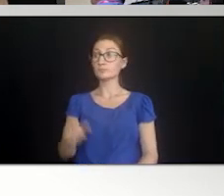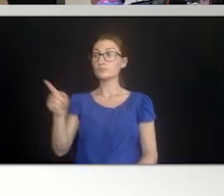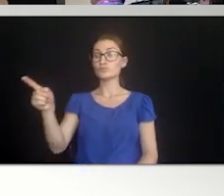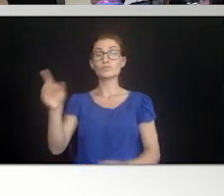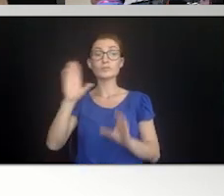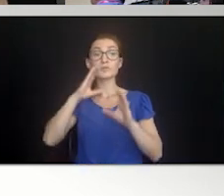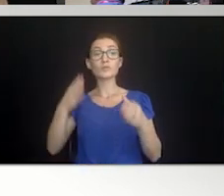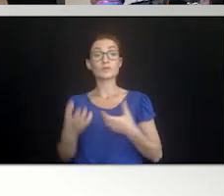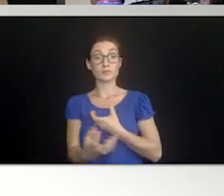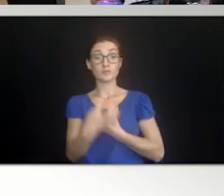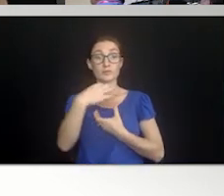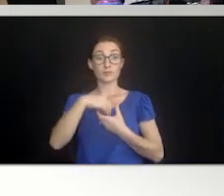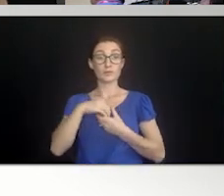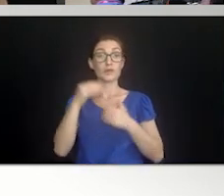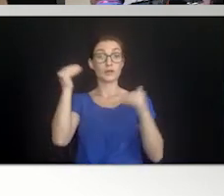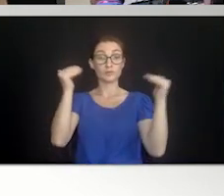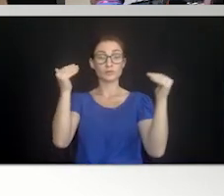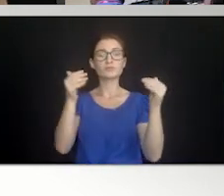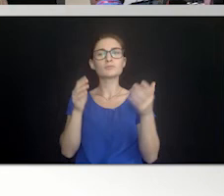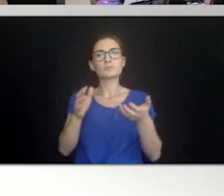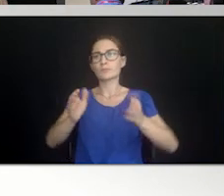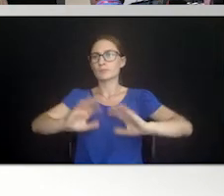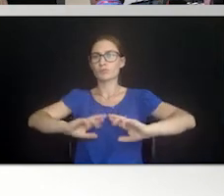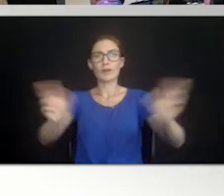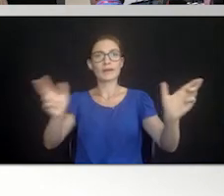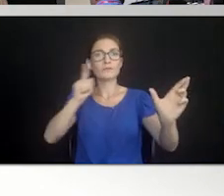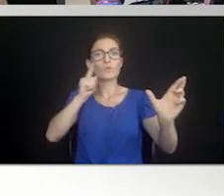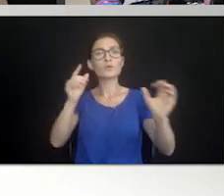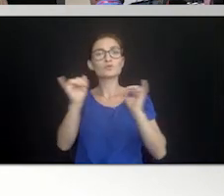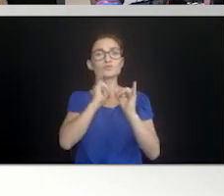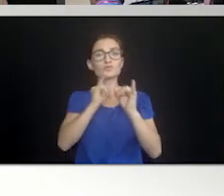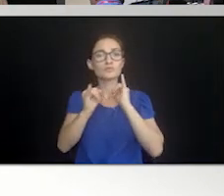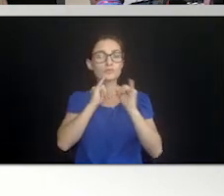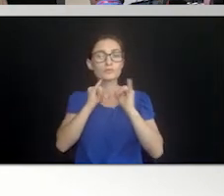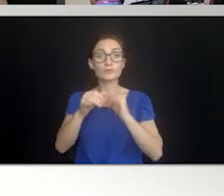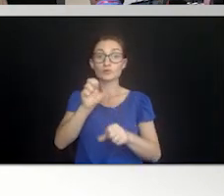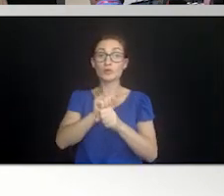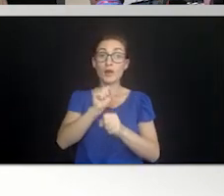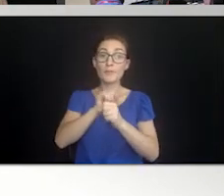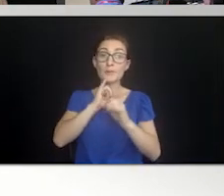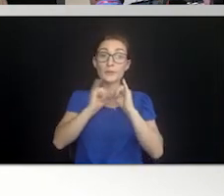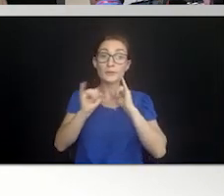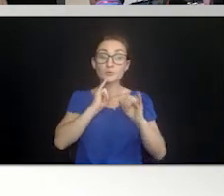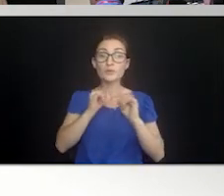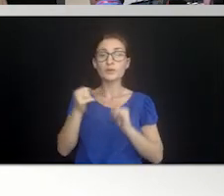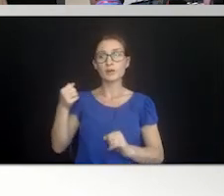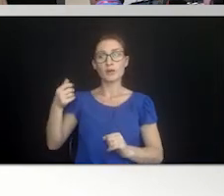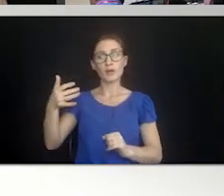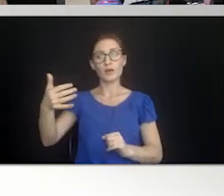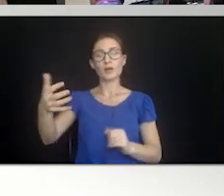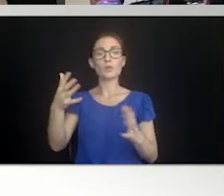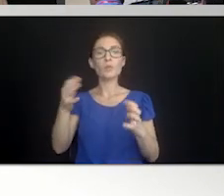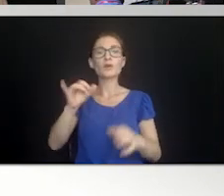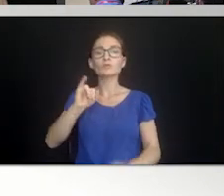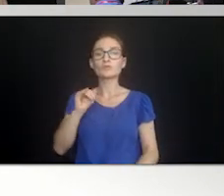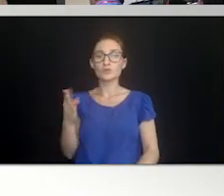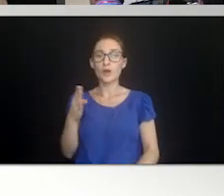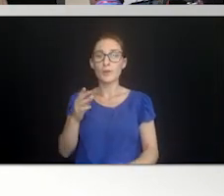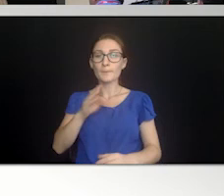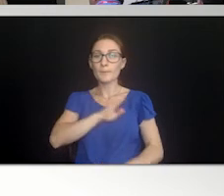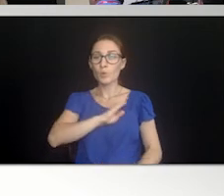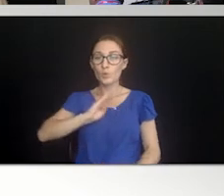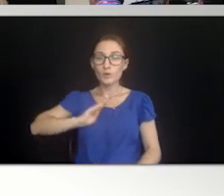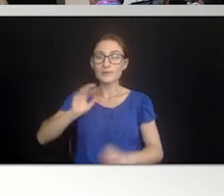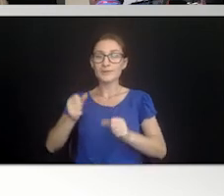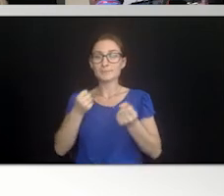adults, get ready for job interviews, real life work skills. And then we'd eventually like to begin a job